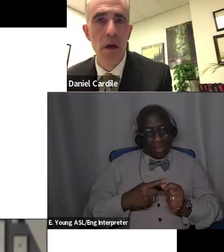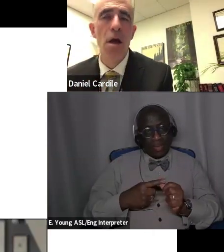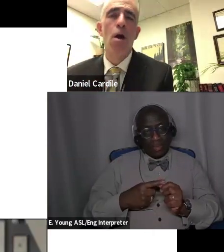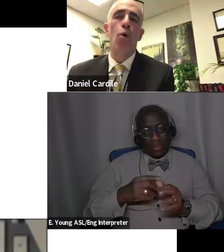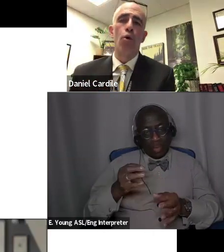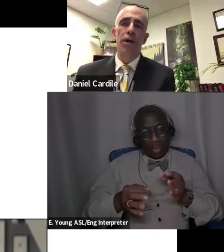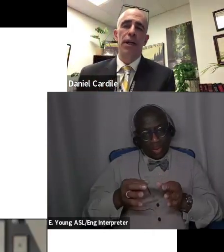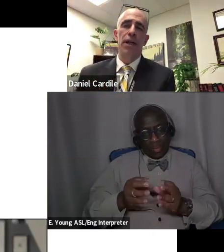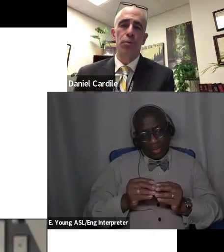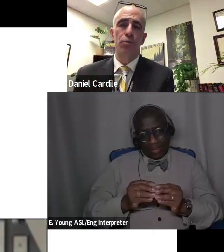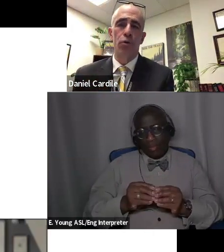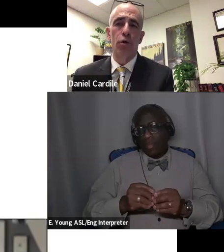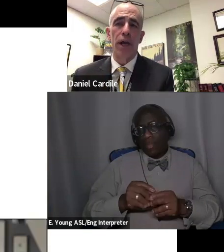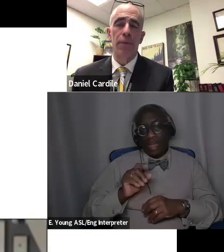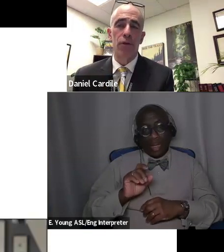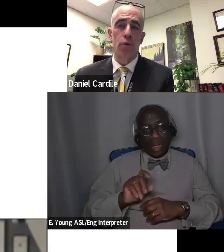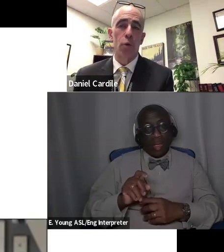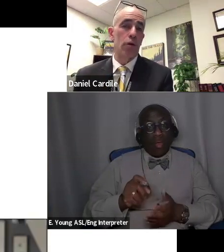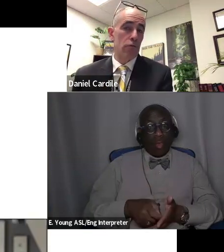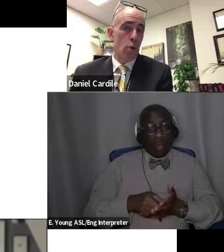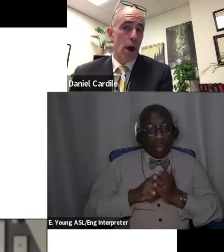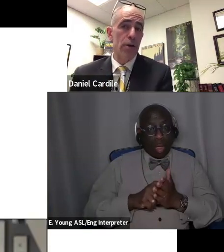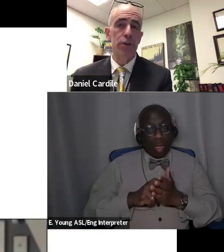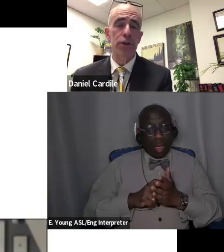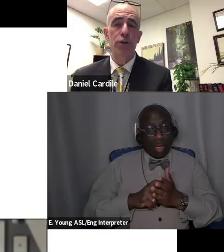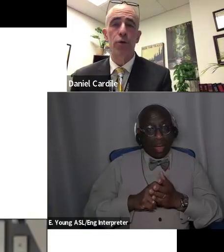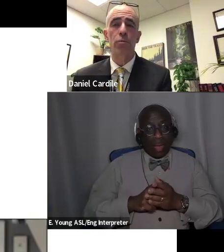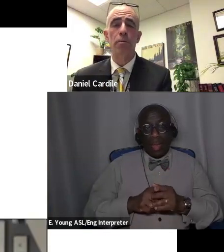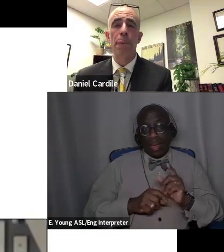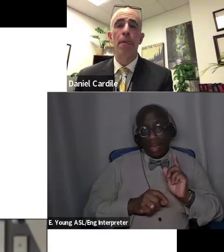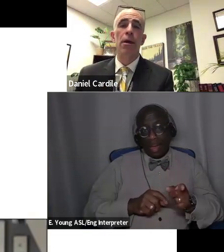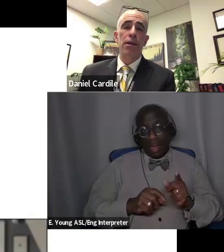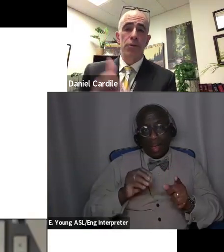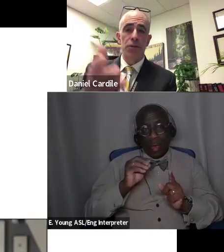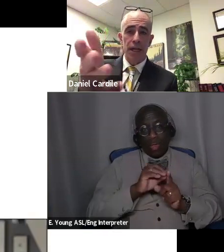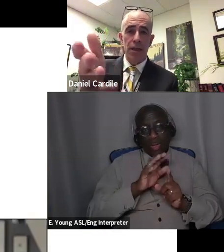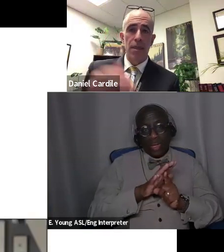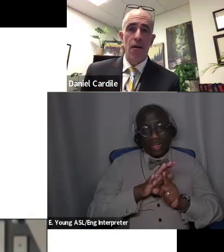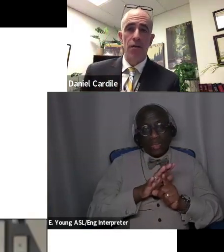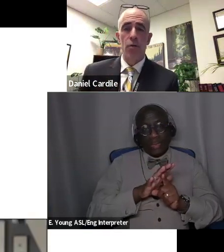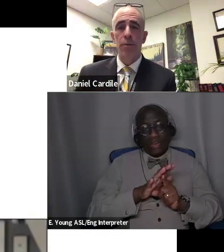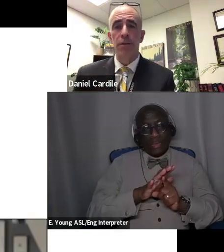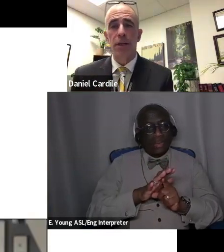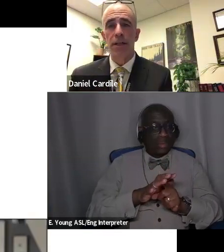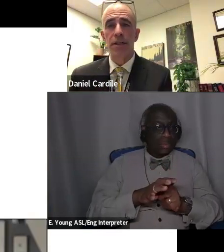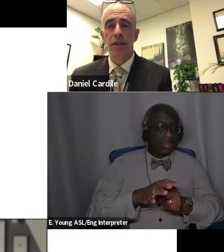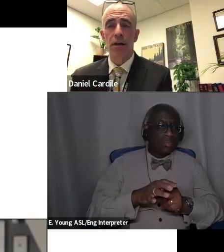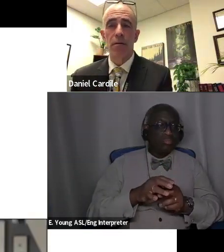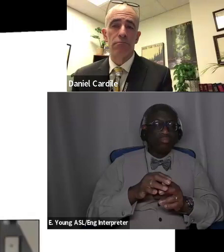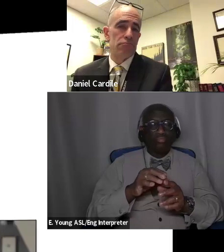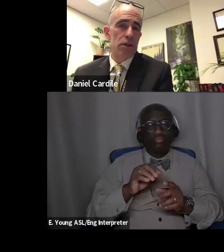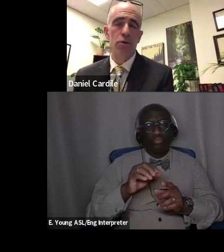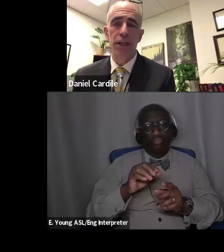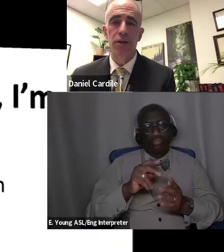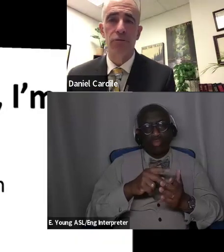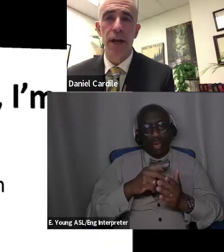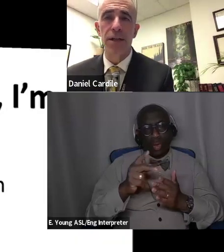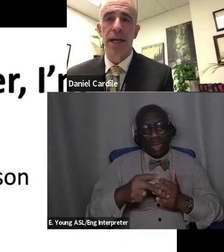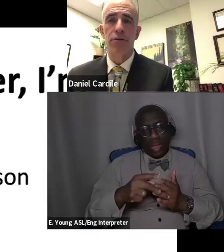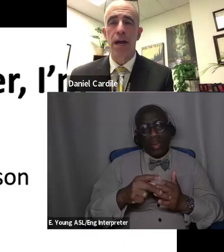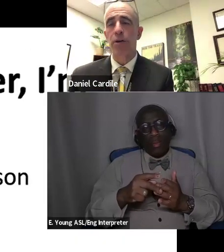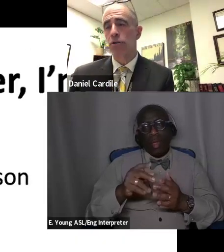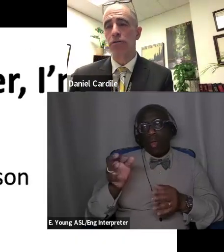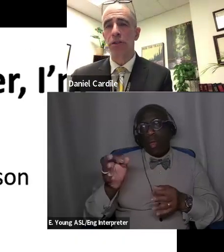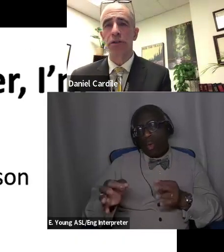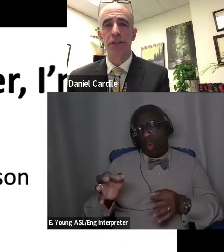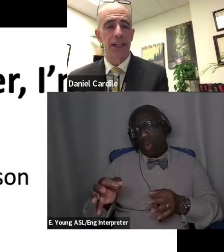wonderful orientation program that the court requires you to do. You see it there on the website. No need to write